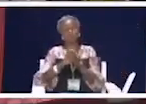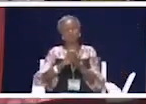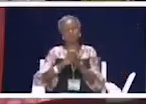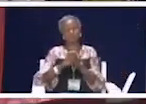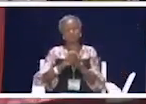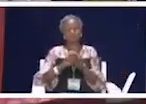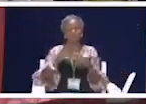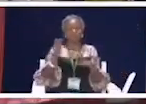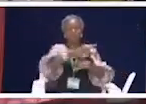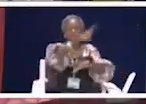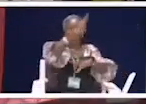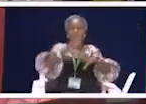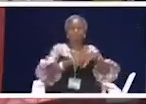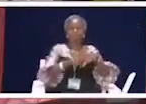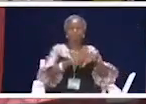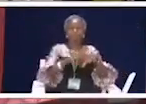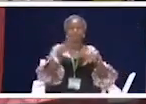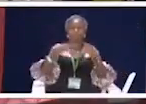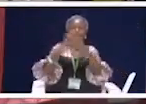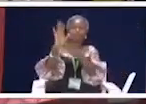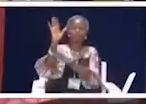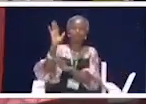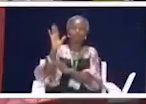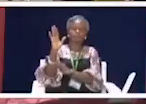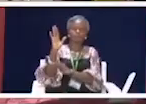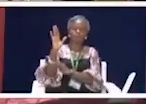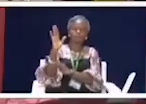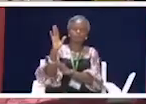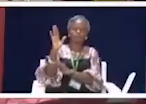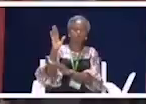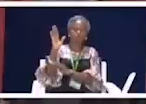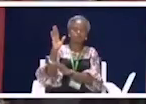The nature of God.